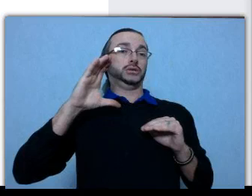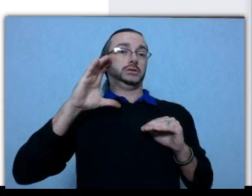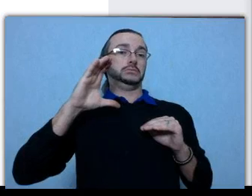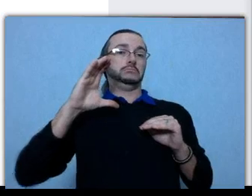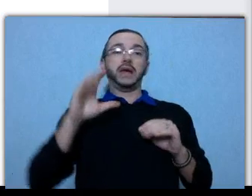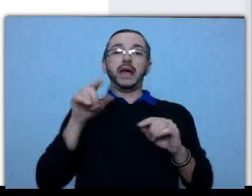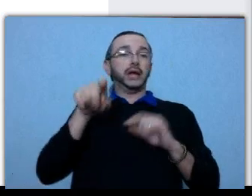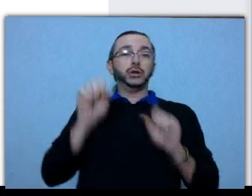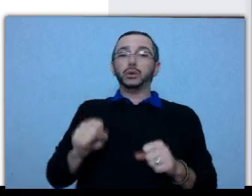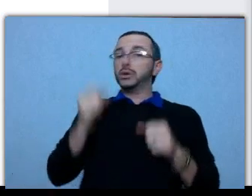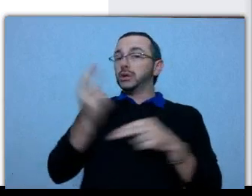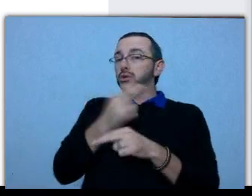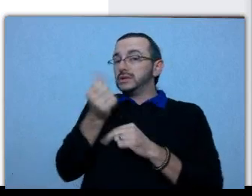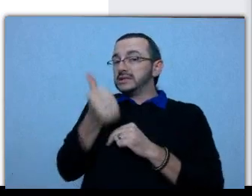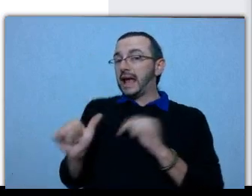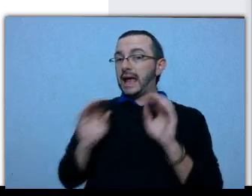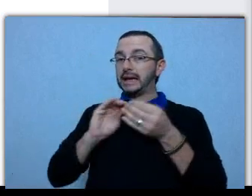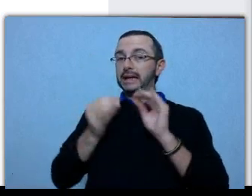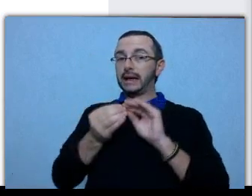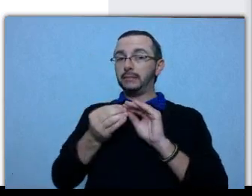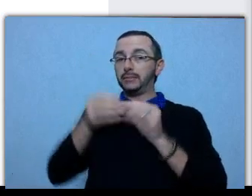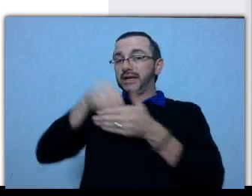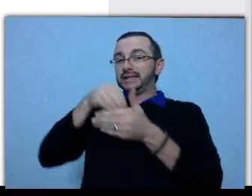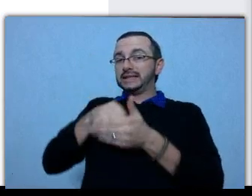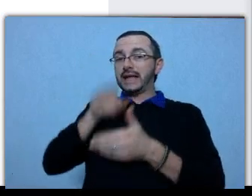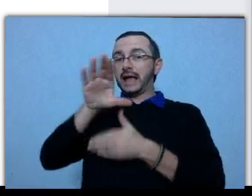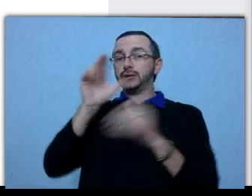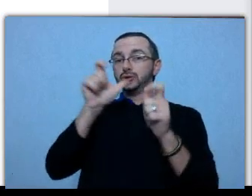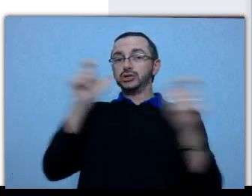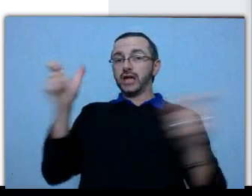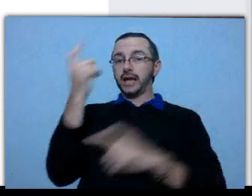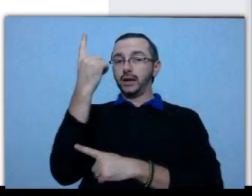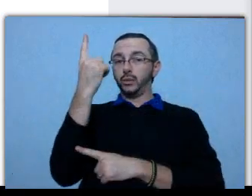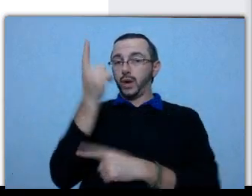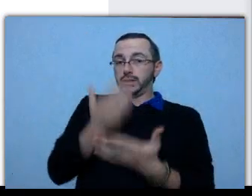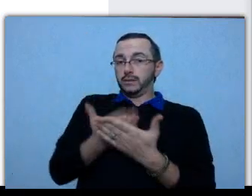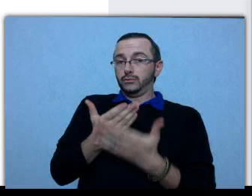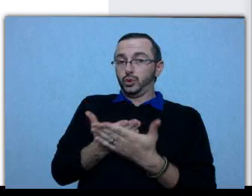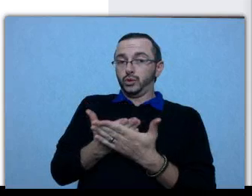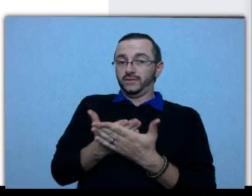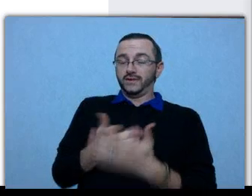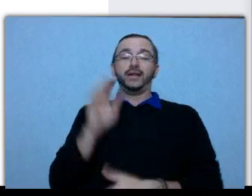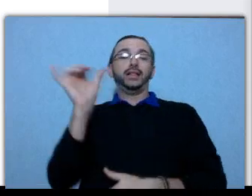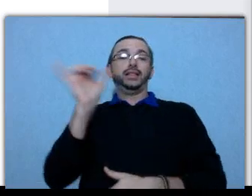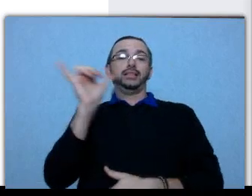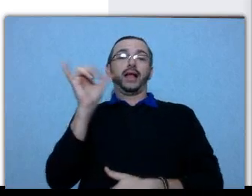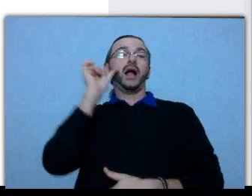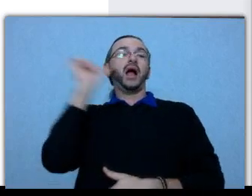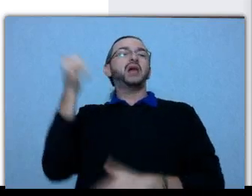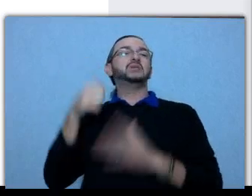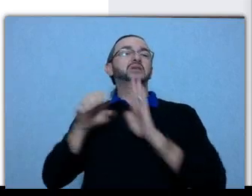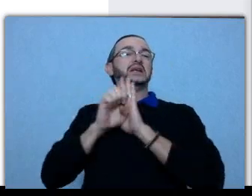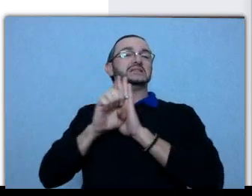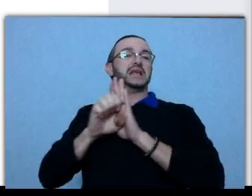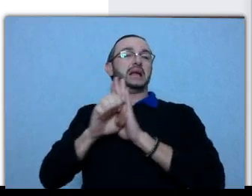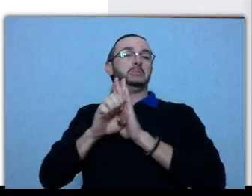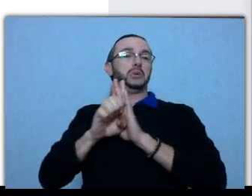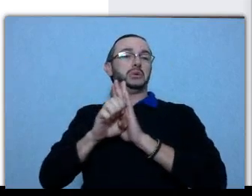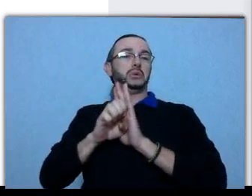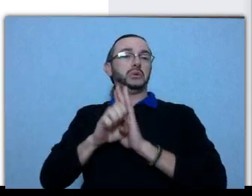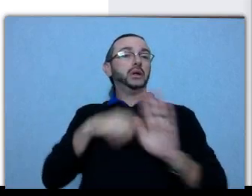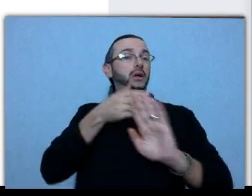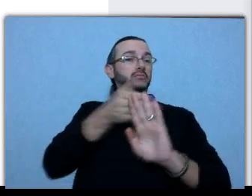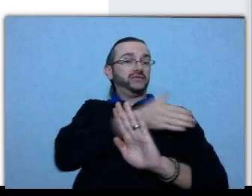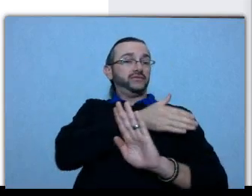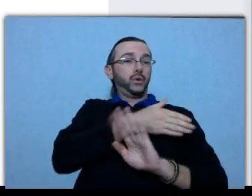you could use any giant one to prove this. So if I'm just going to follow those step by steps again and I look at 2/3, and this time, I'm going to draw my giant